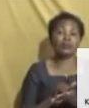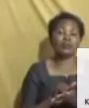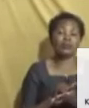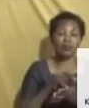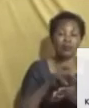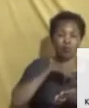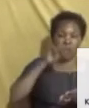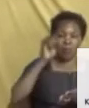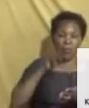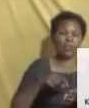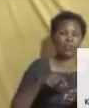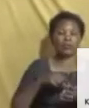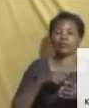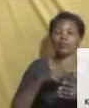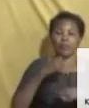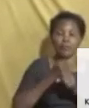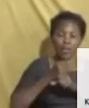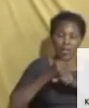made.